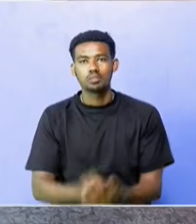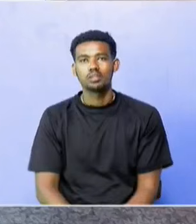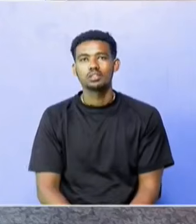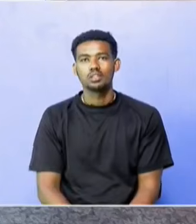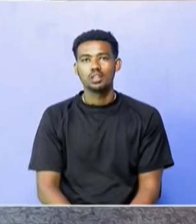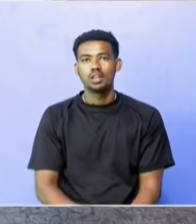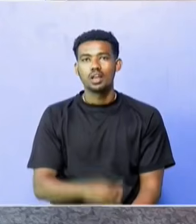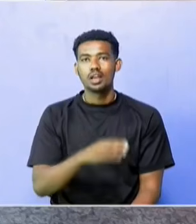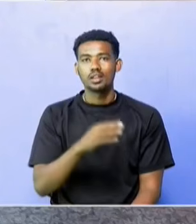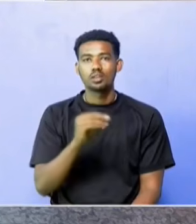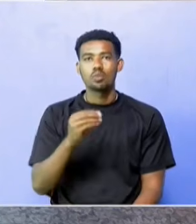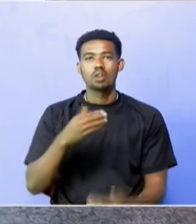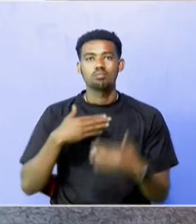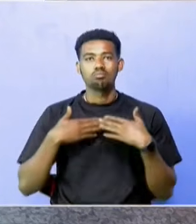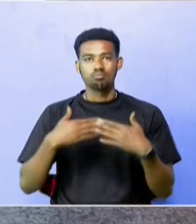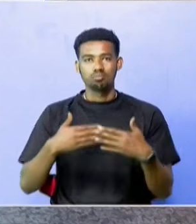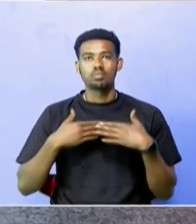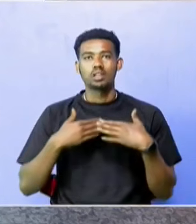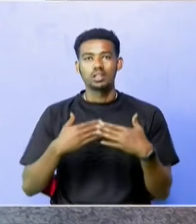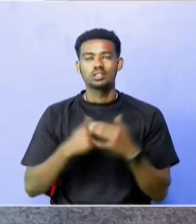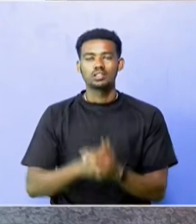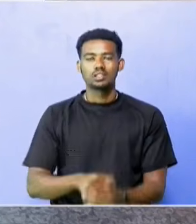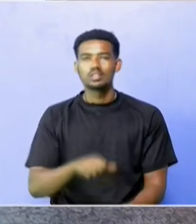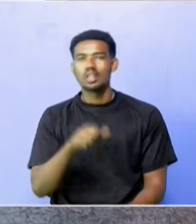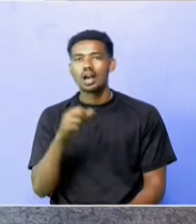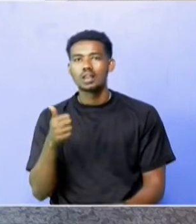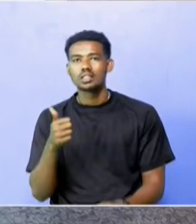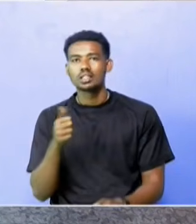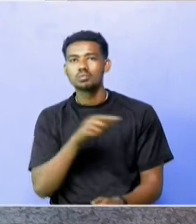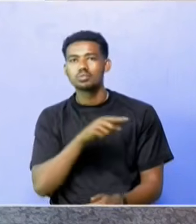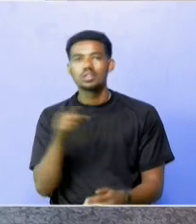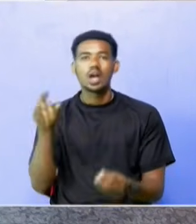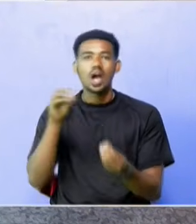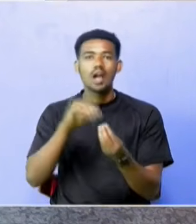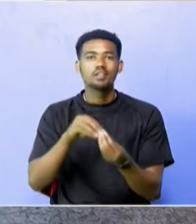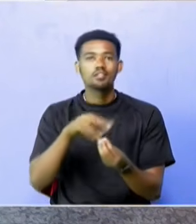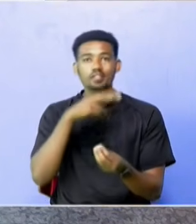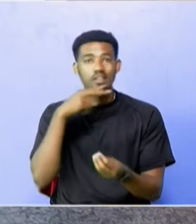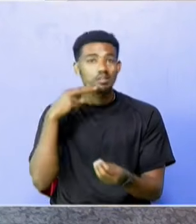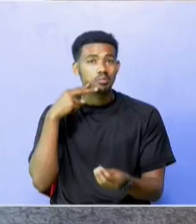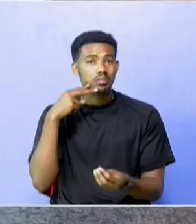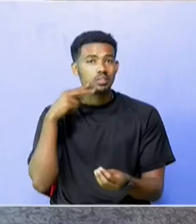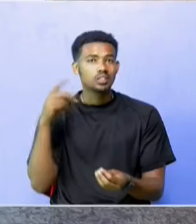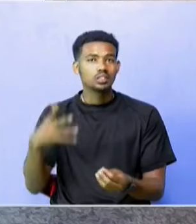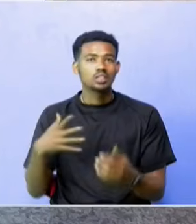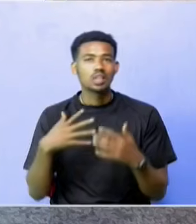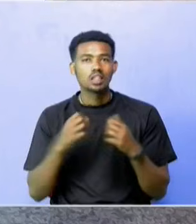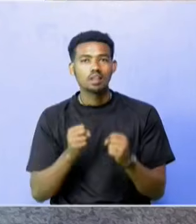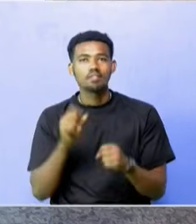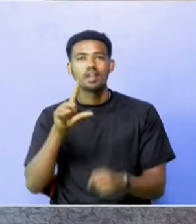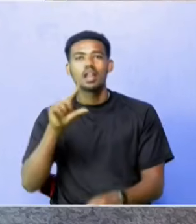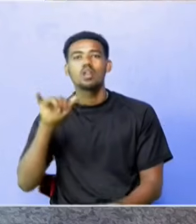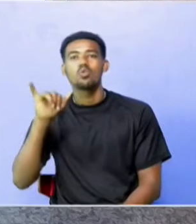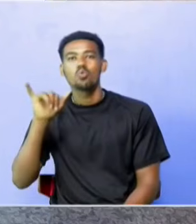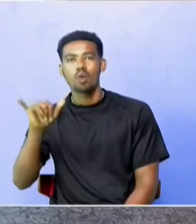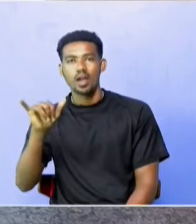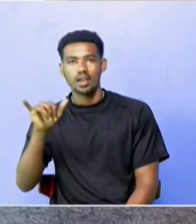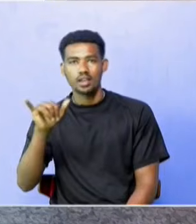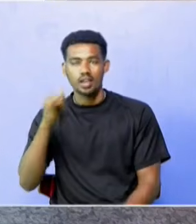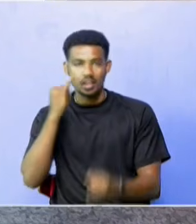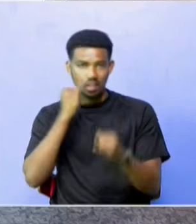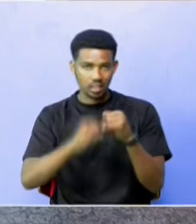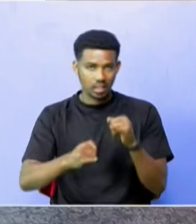one breath, okay? The other one, those adverbs that have ly at the